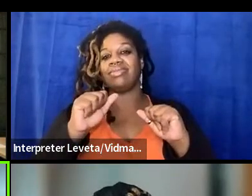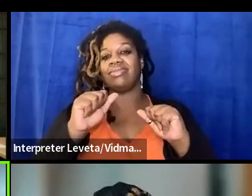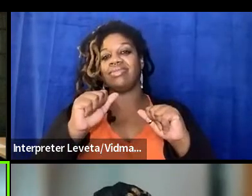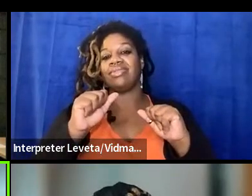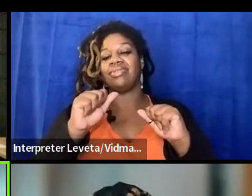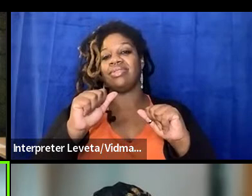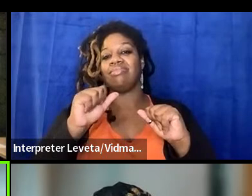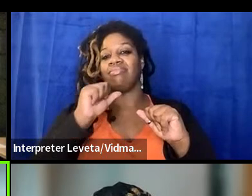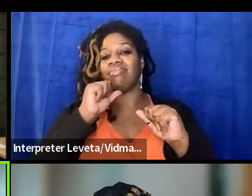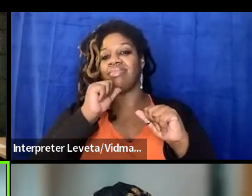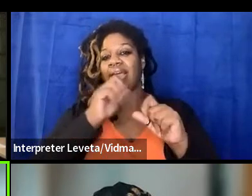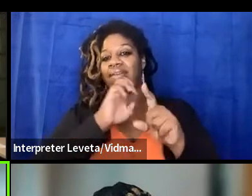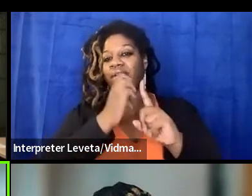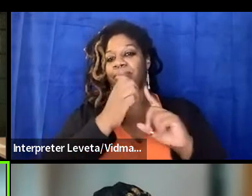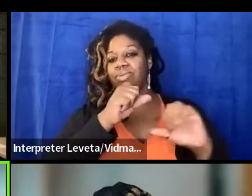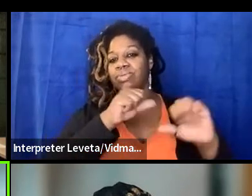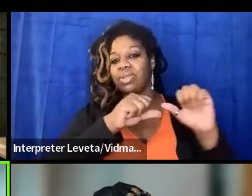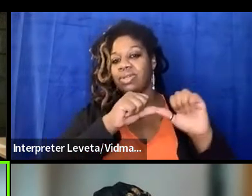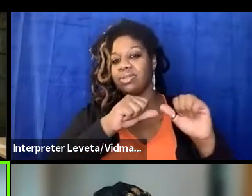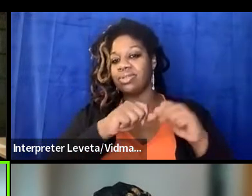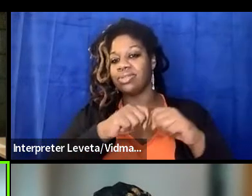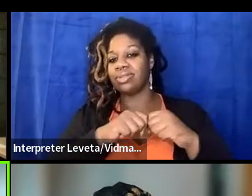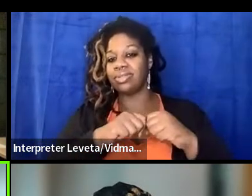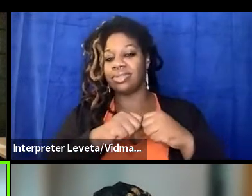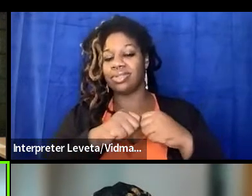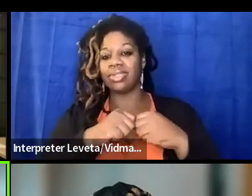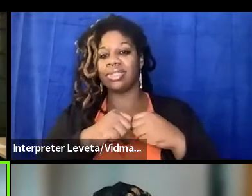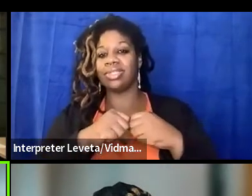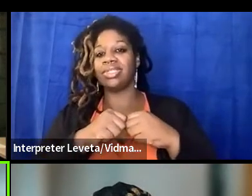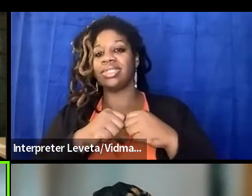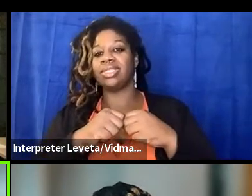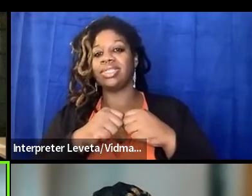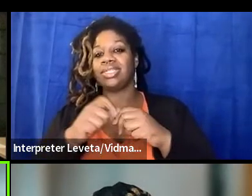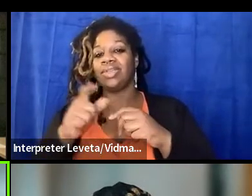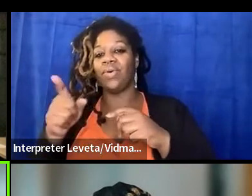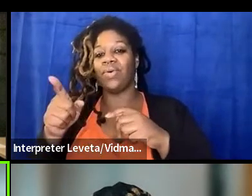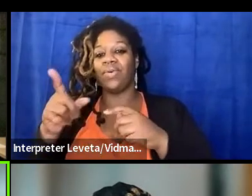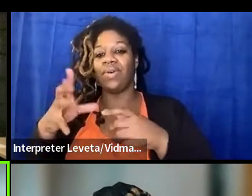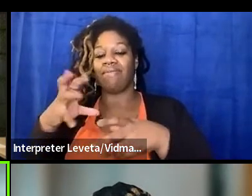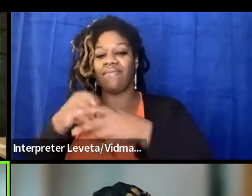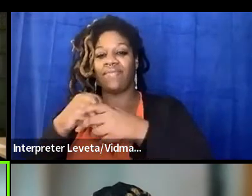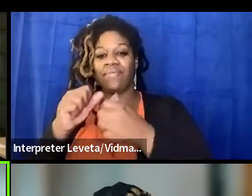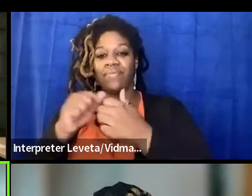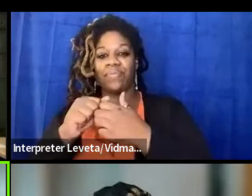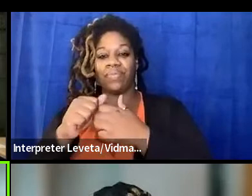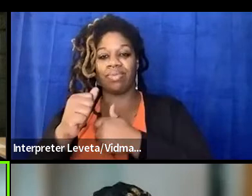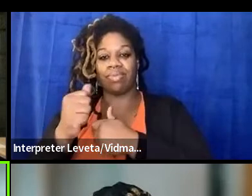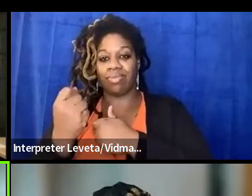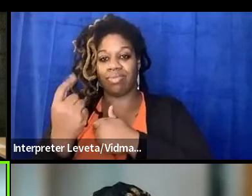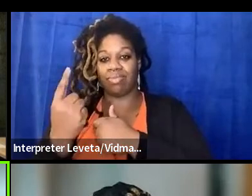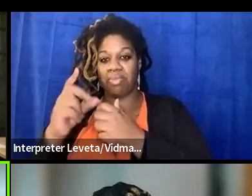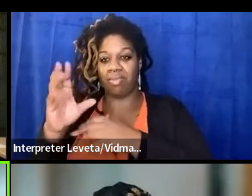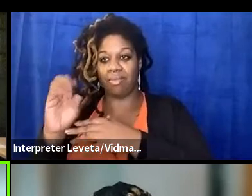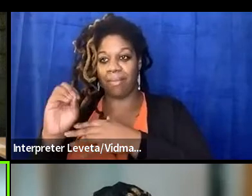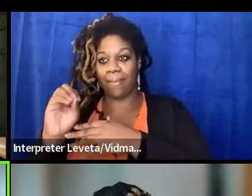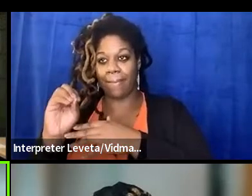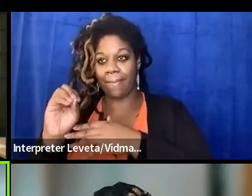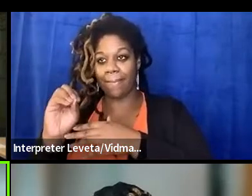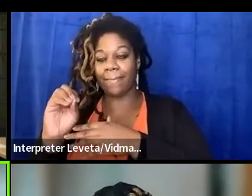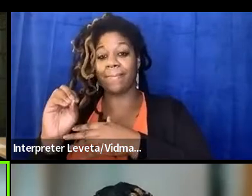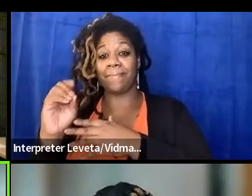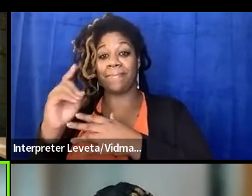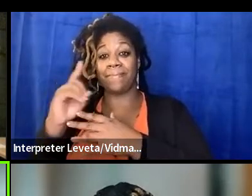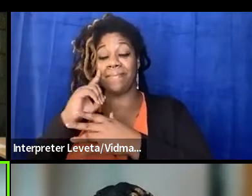was at the DOE, had landed this internship, which I thought was a scam because they were paying me and housing me, and it was